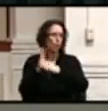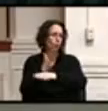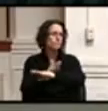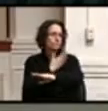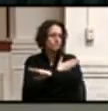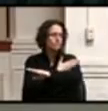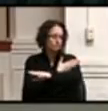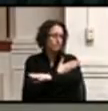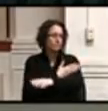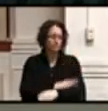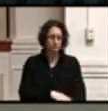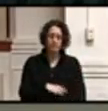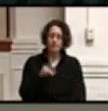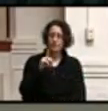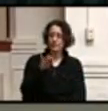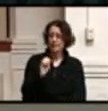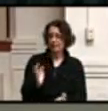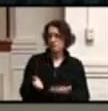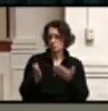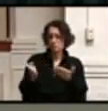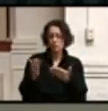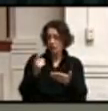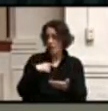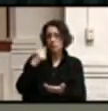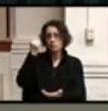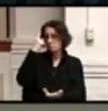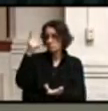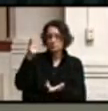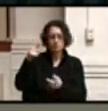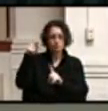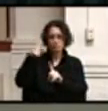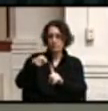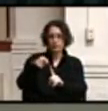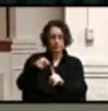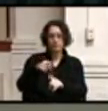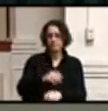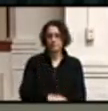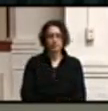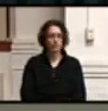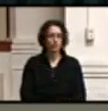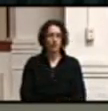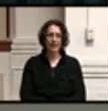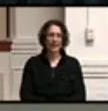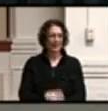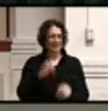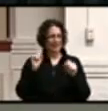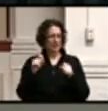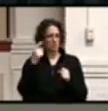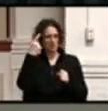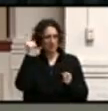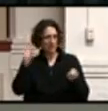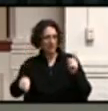And I can see where Kate's coming from a little bit on this. I don't know what the middle ground is,